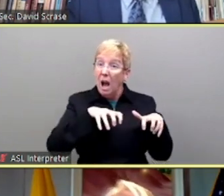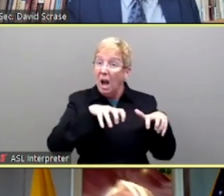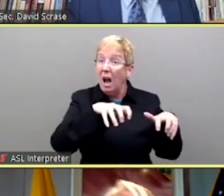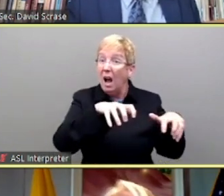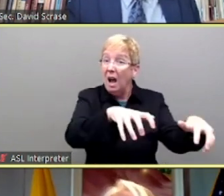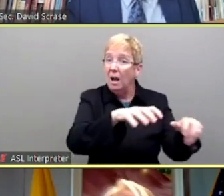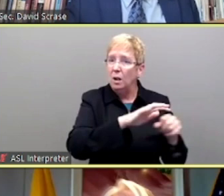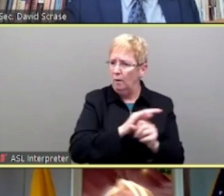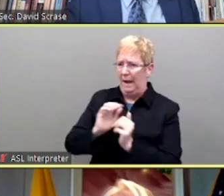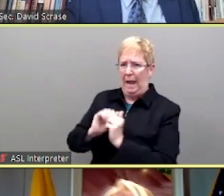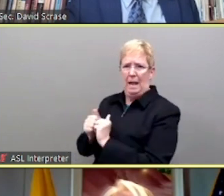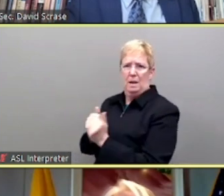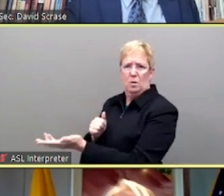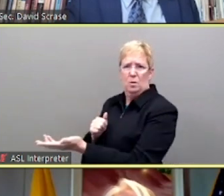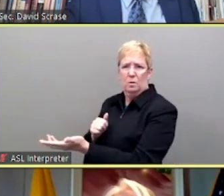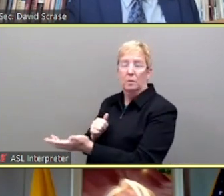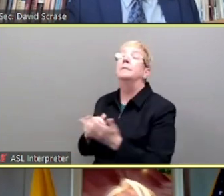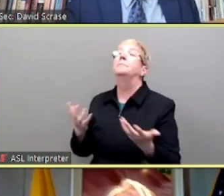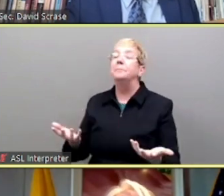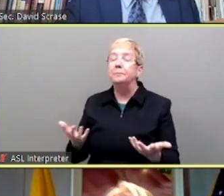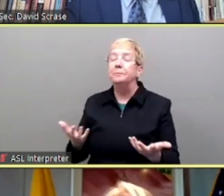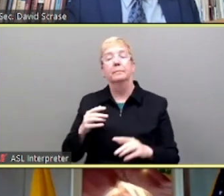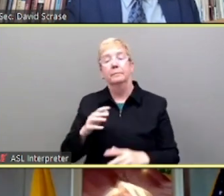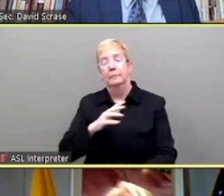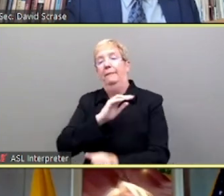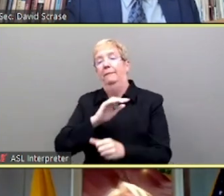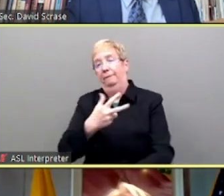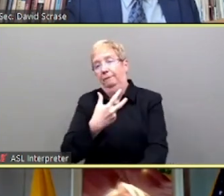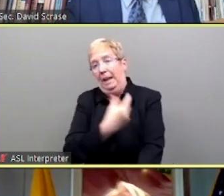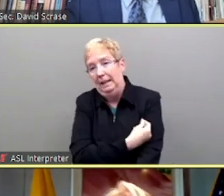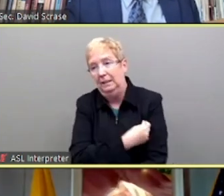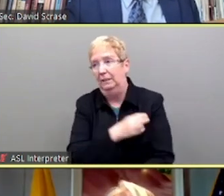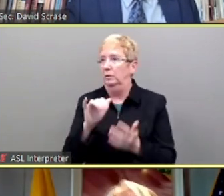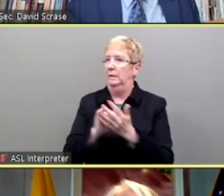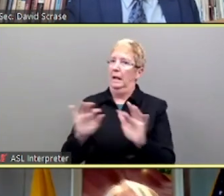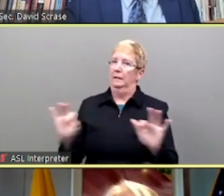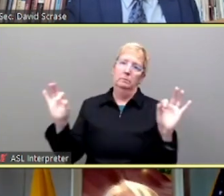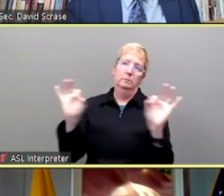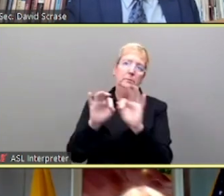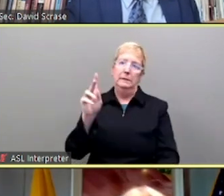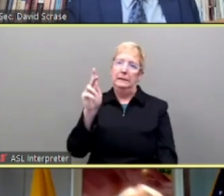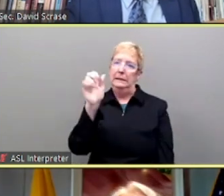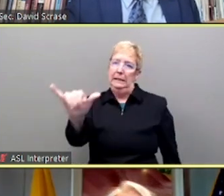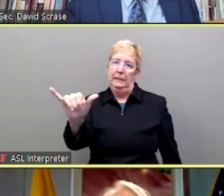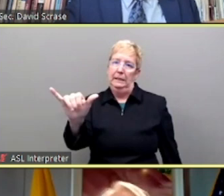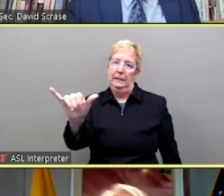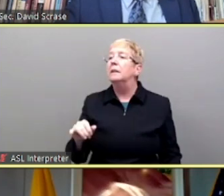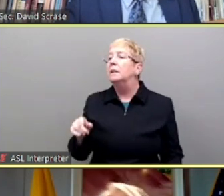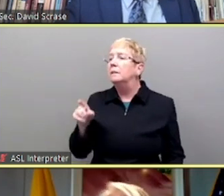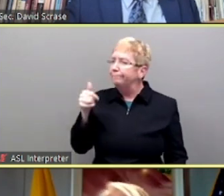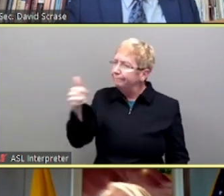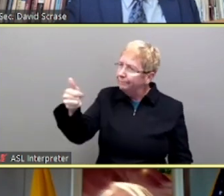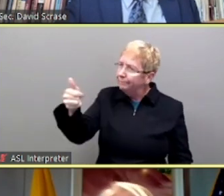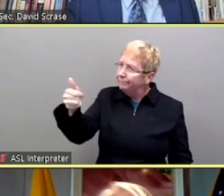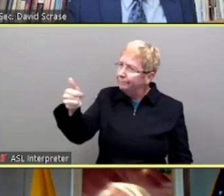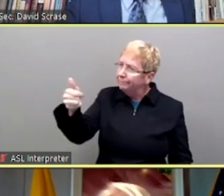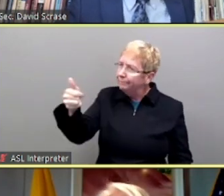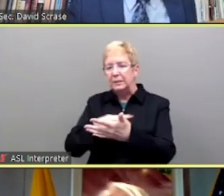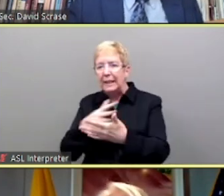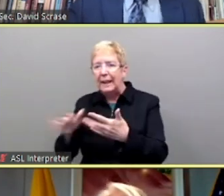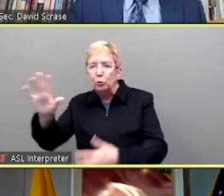is the key to a thriving and healthy New Mexico. You can schedule your shot. As you all know, we have cash